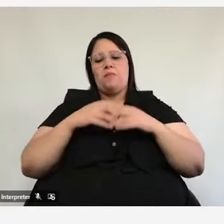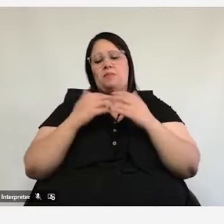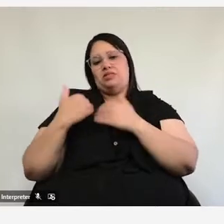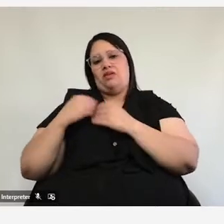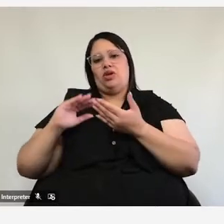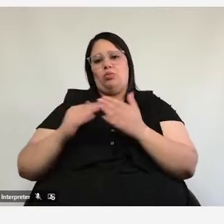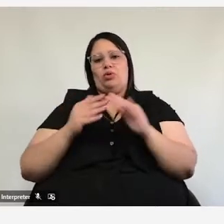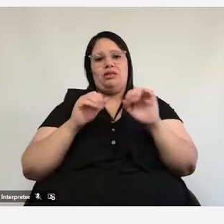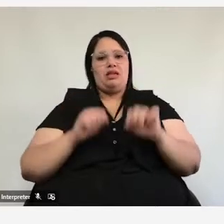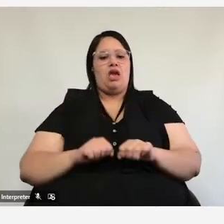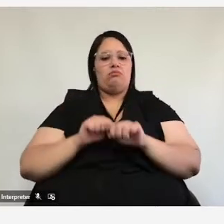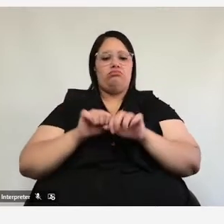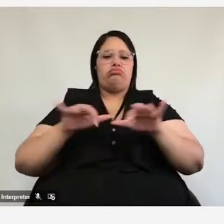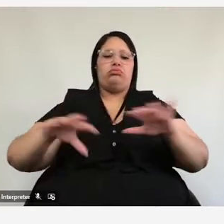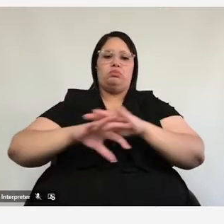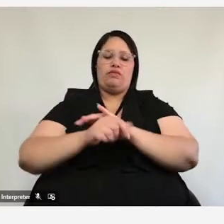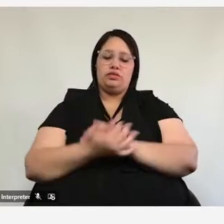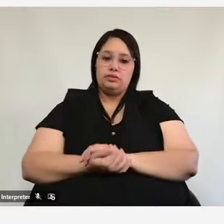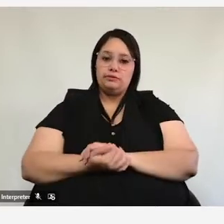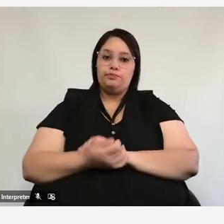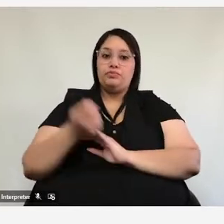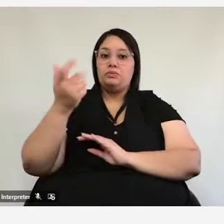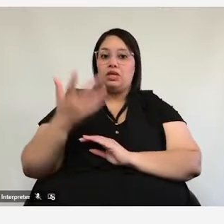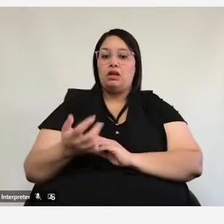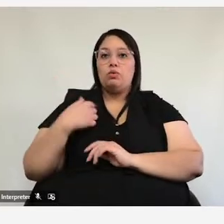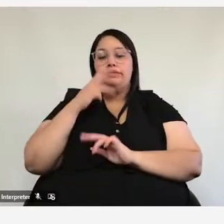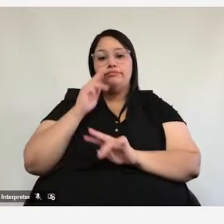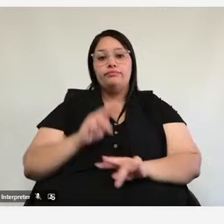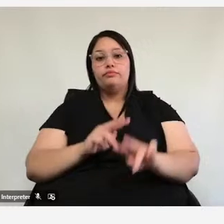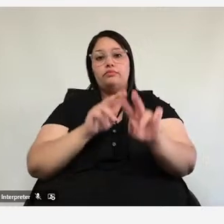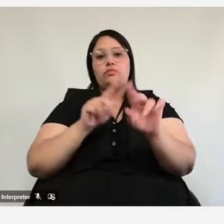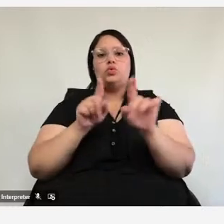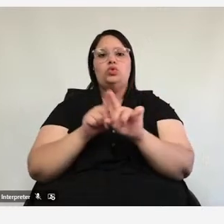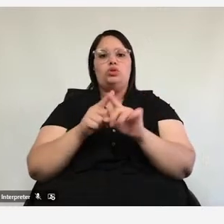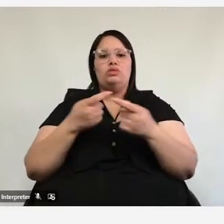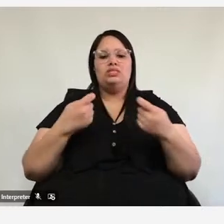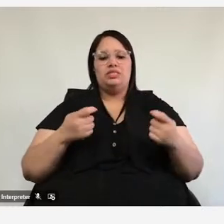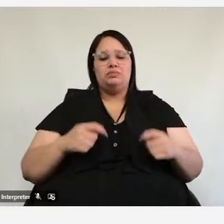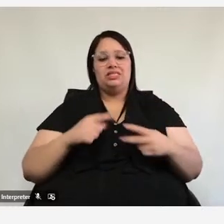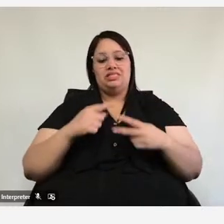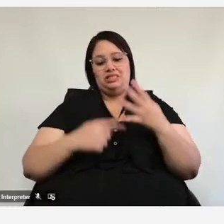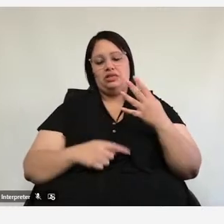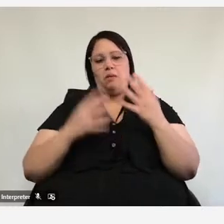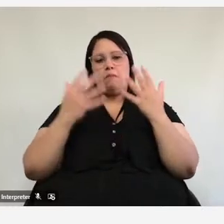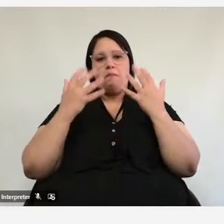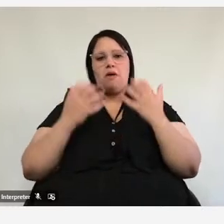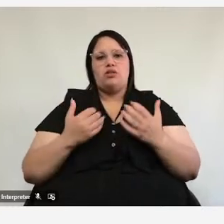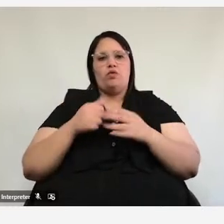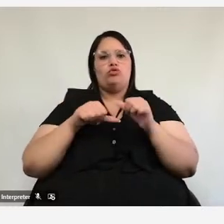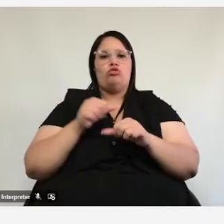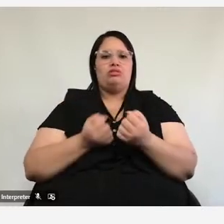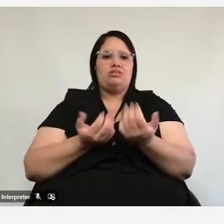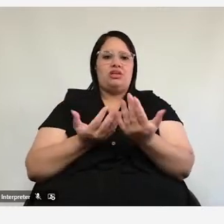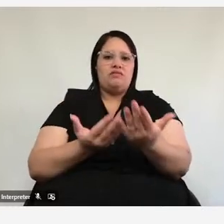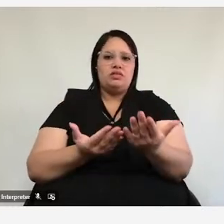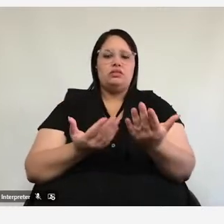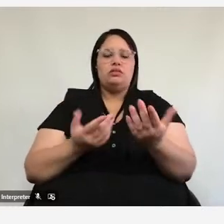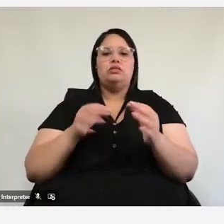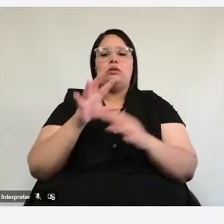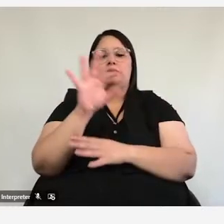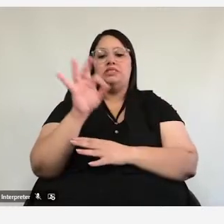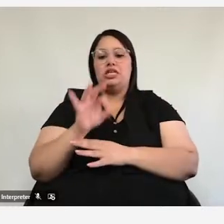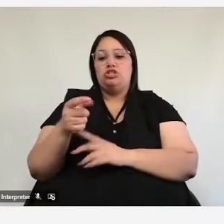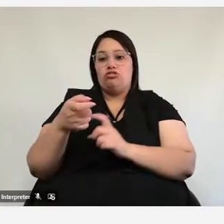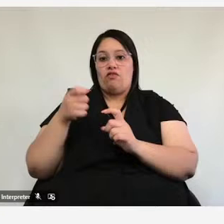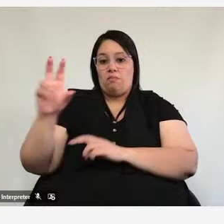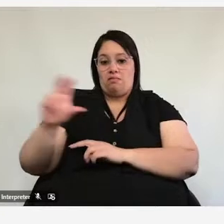communities across the province. Speaker, when looking towards our spending of this budget on social services, as a percentage,